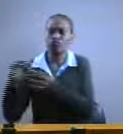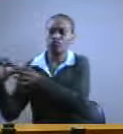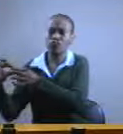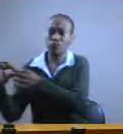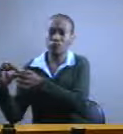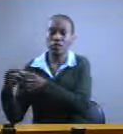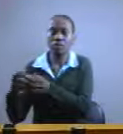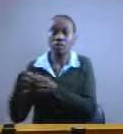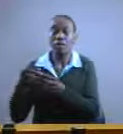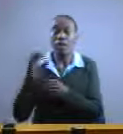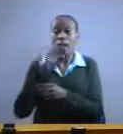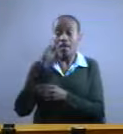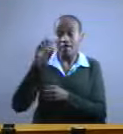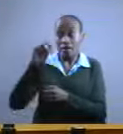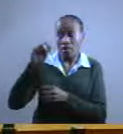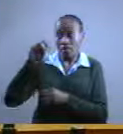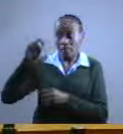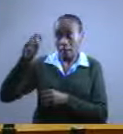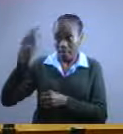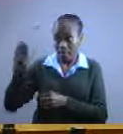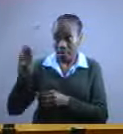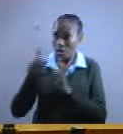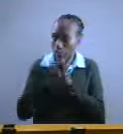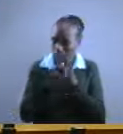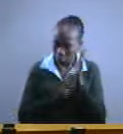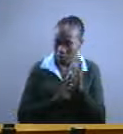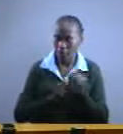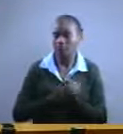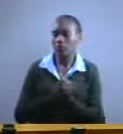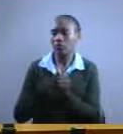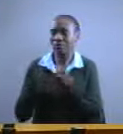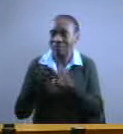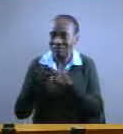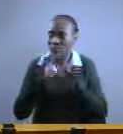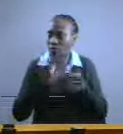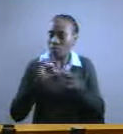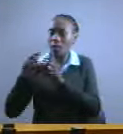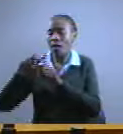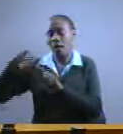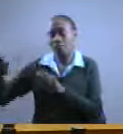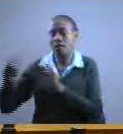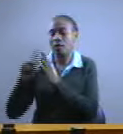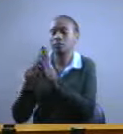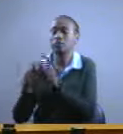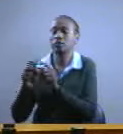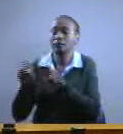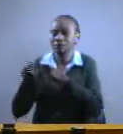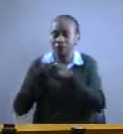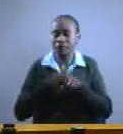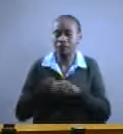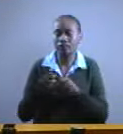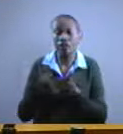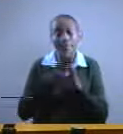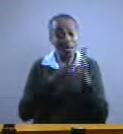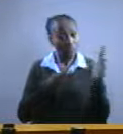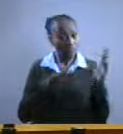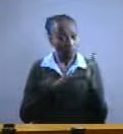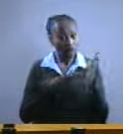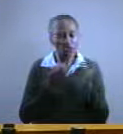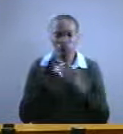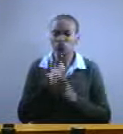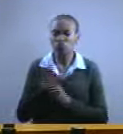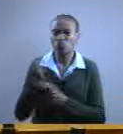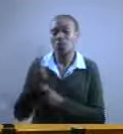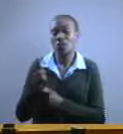of FSP legislation in relation to other legislation. The bill proposes a consequential amendment to the